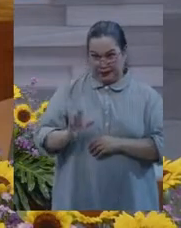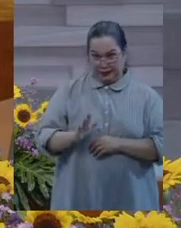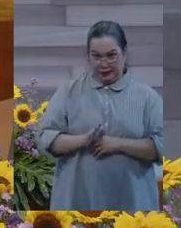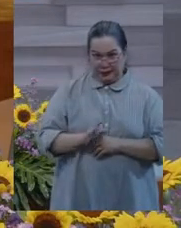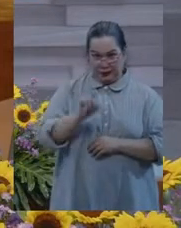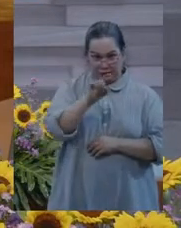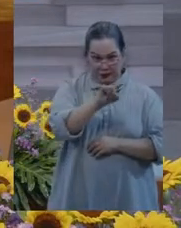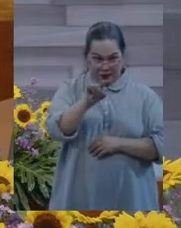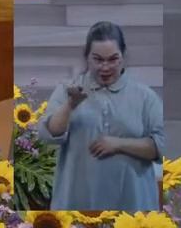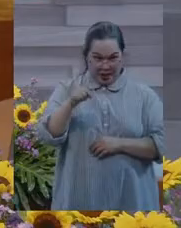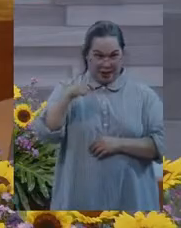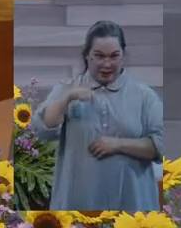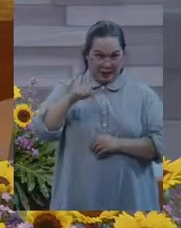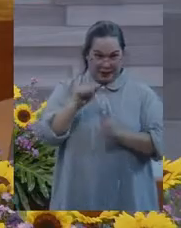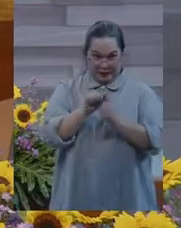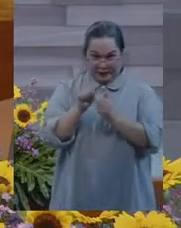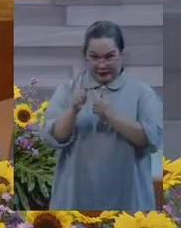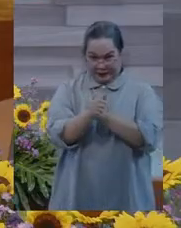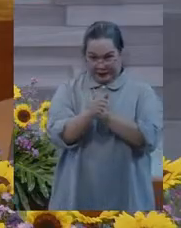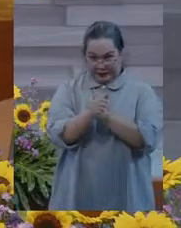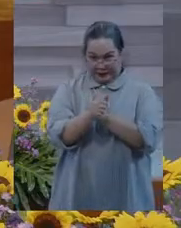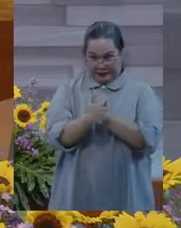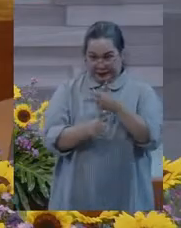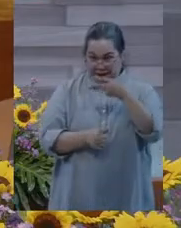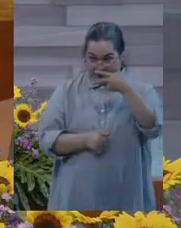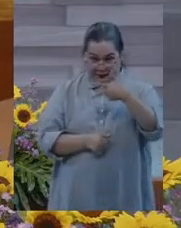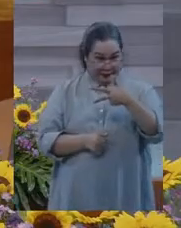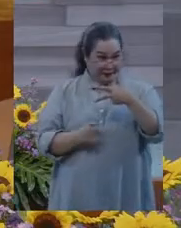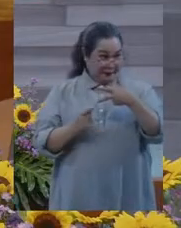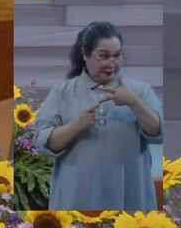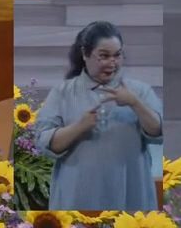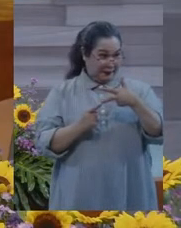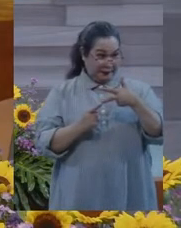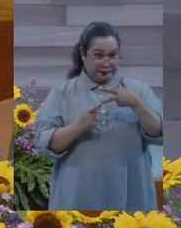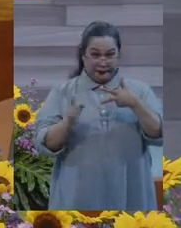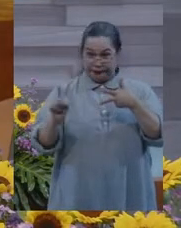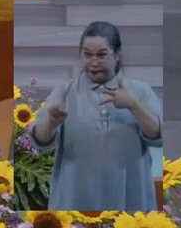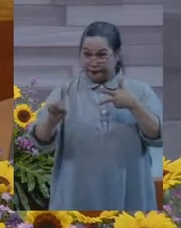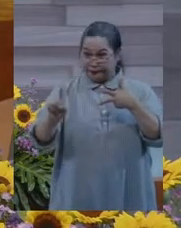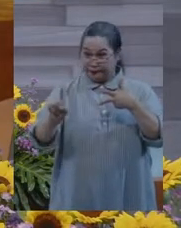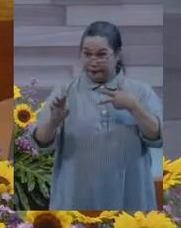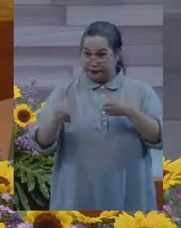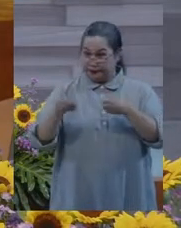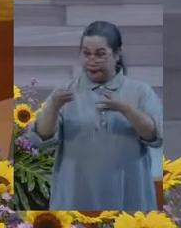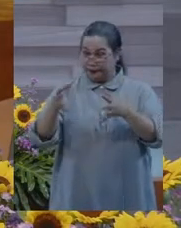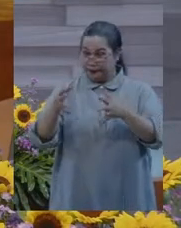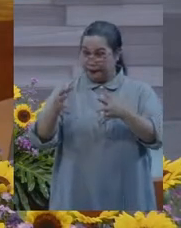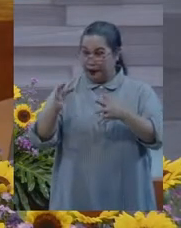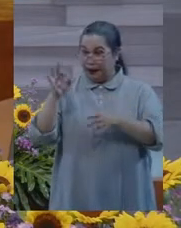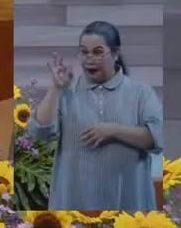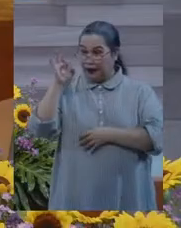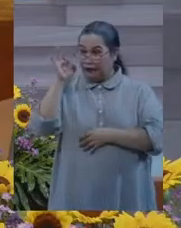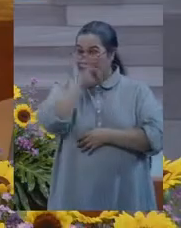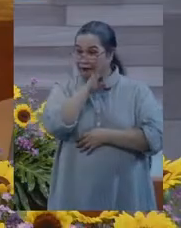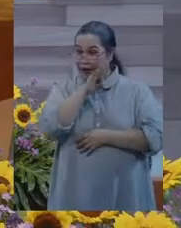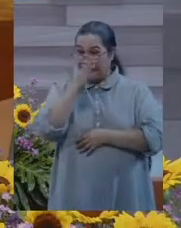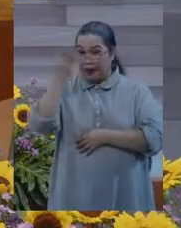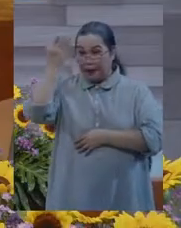sila. Pangatlo, sila ay nagbibigay ng hungkag na pangako.